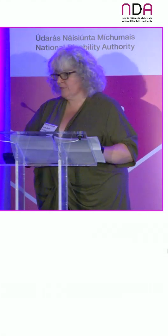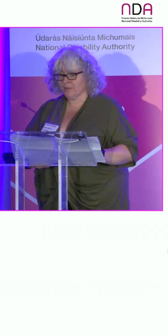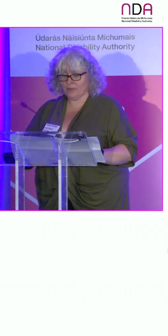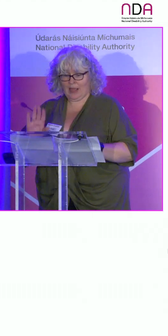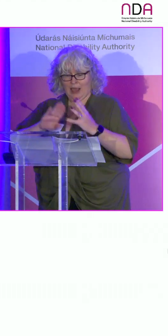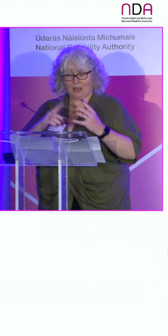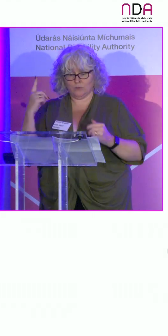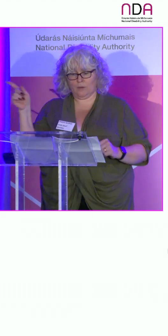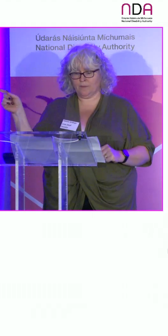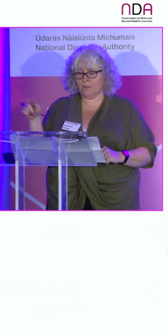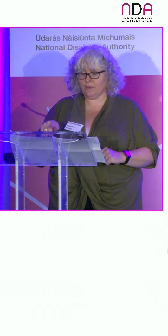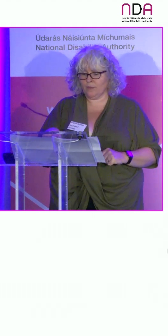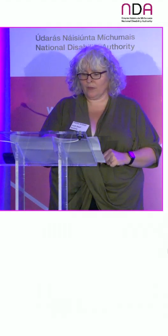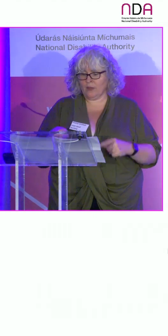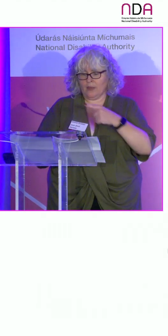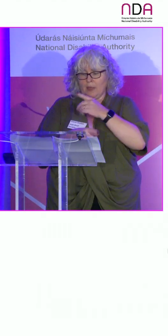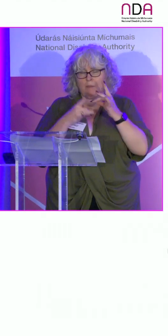made.